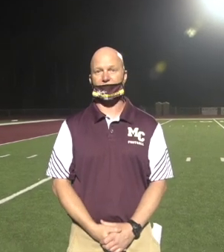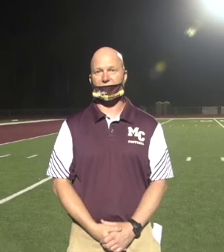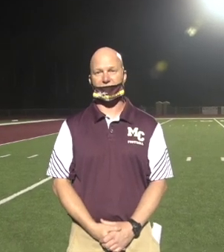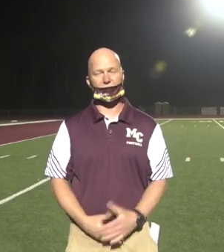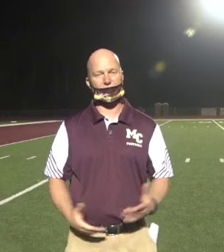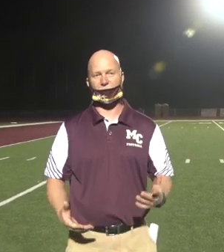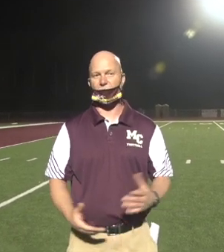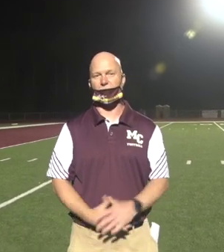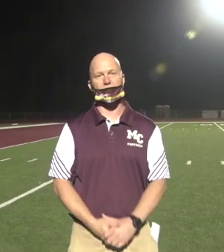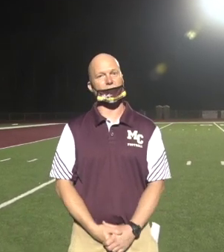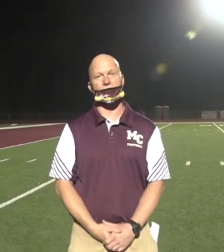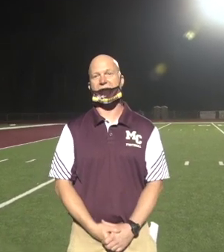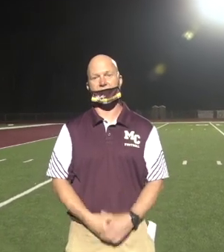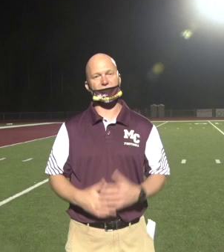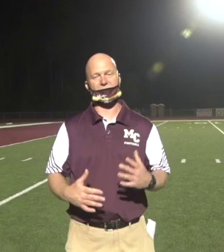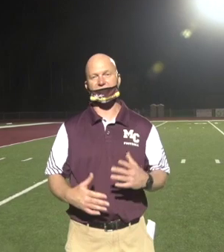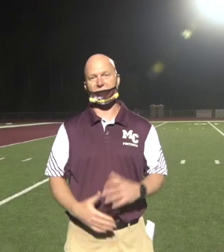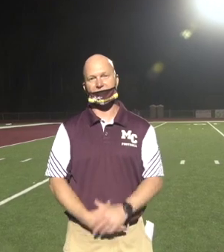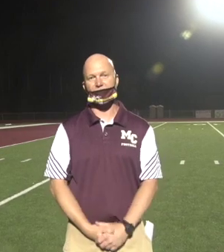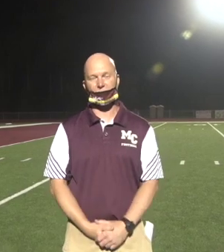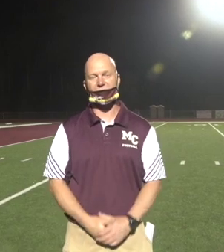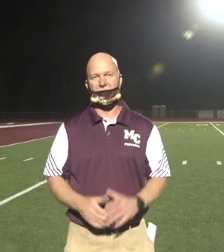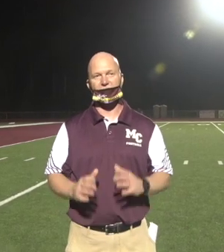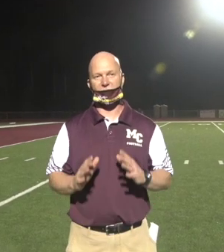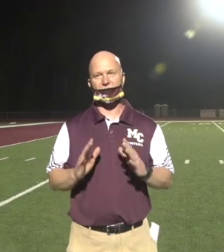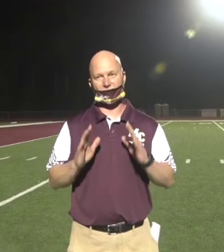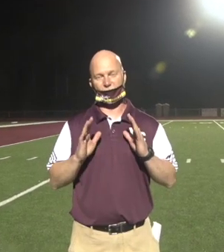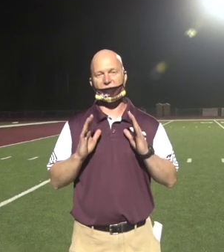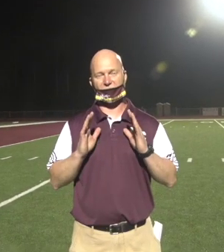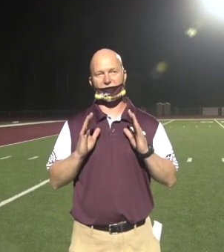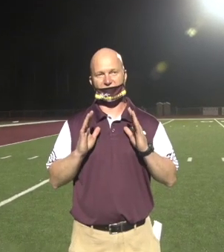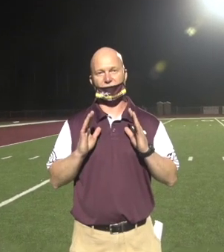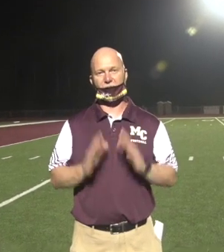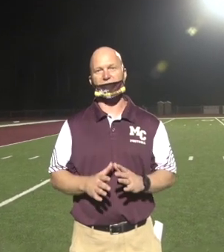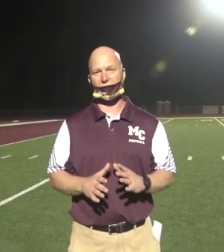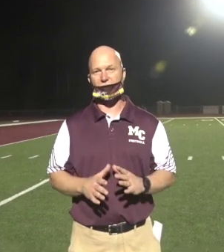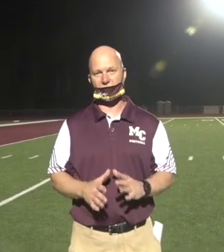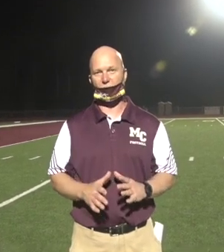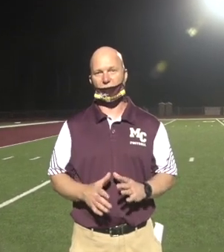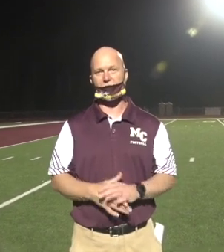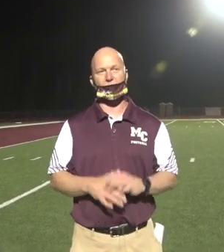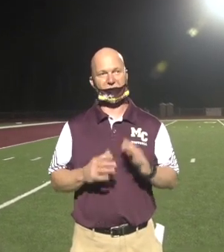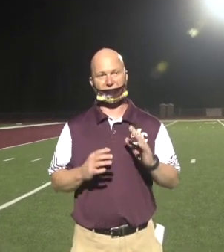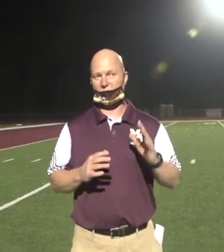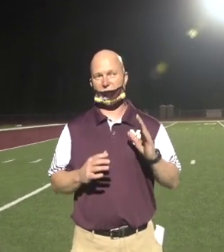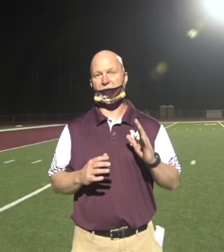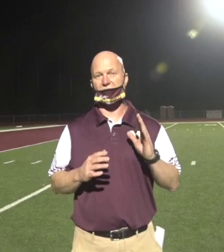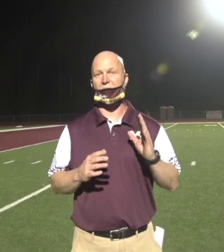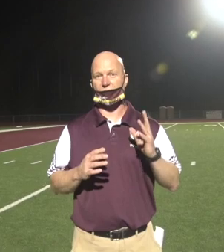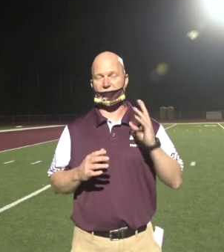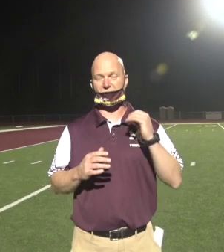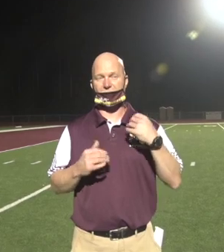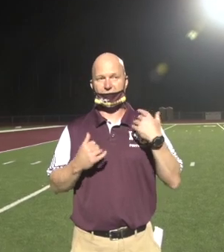playing. So, win or lose, we're going to be happy just to get to play. But we are grateful for all the support. We had,